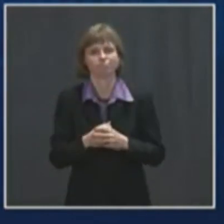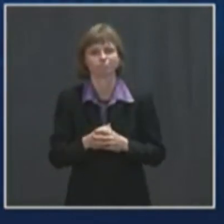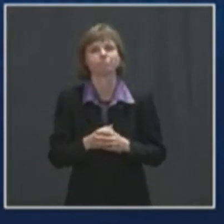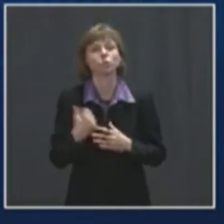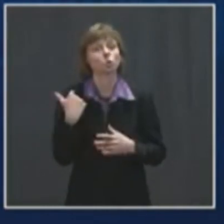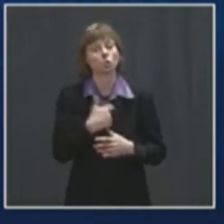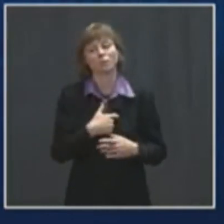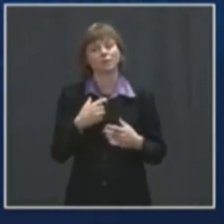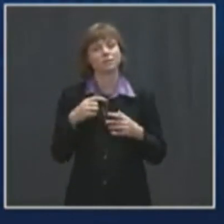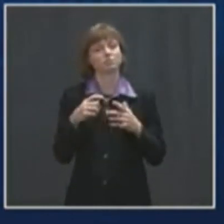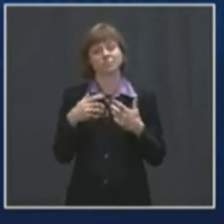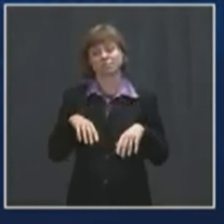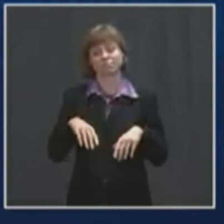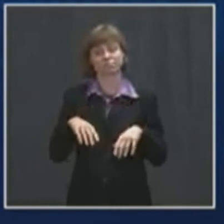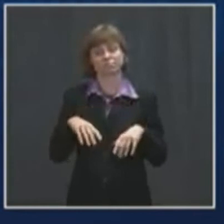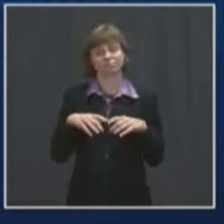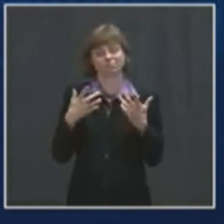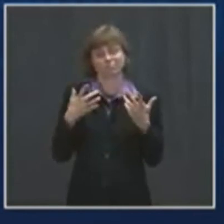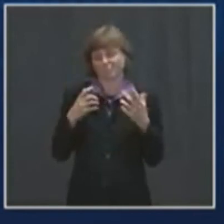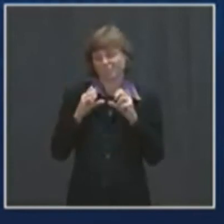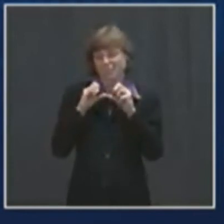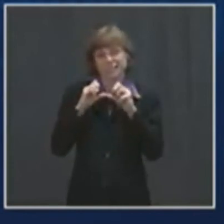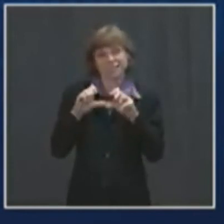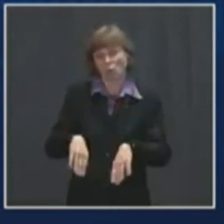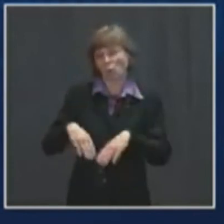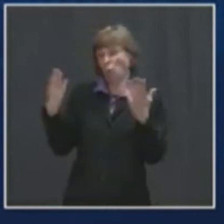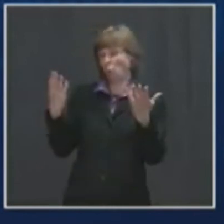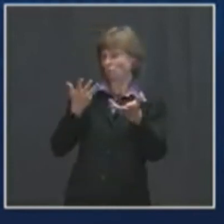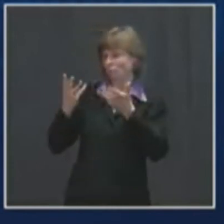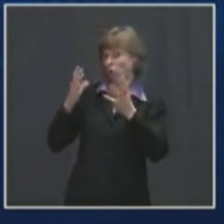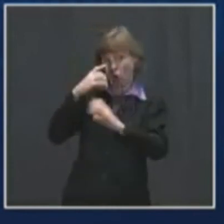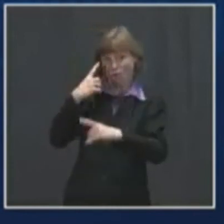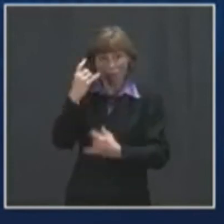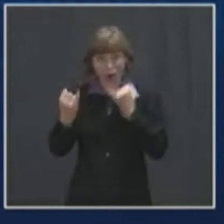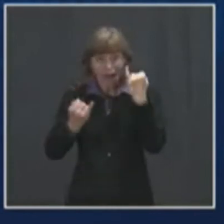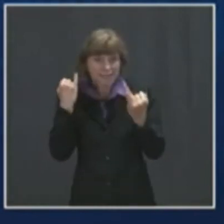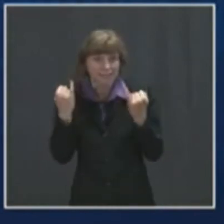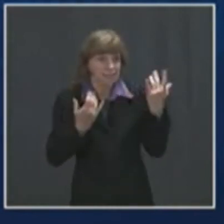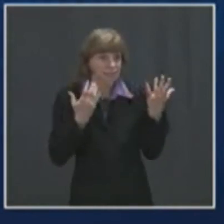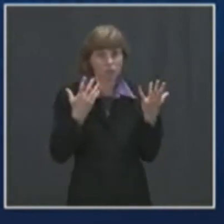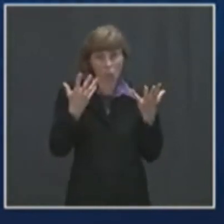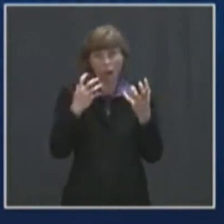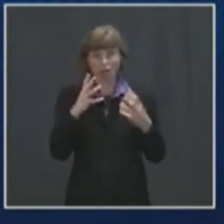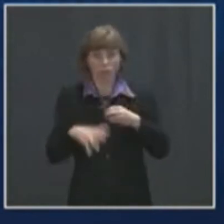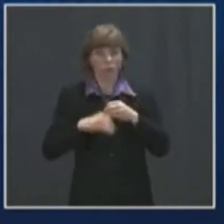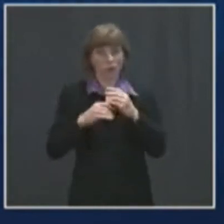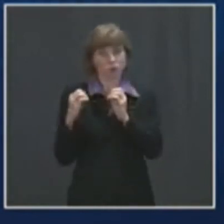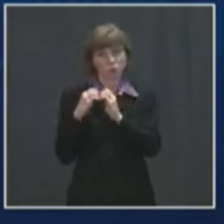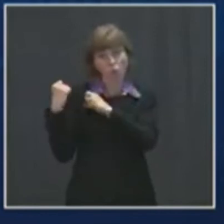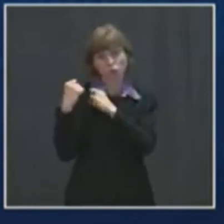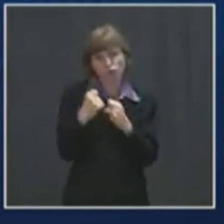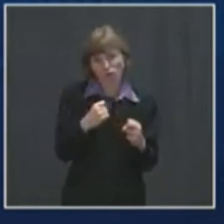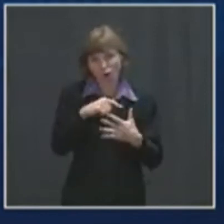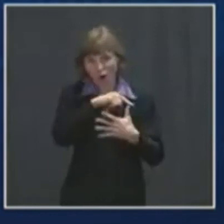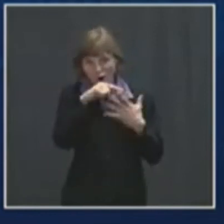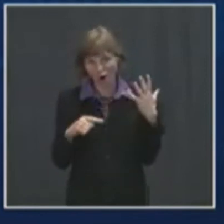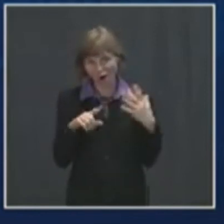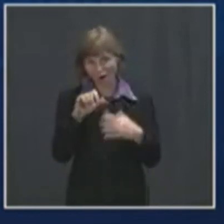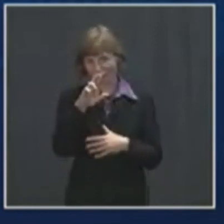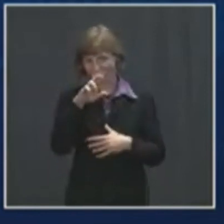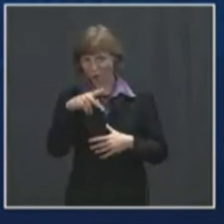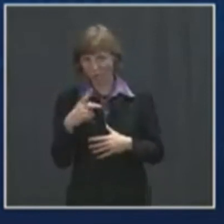open to seek ideas to make the package stronger from any Republican or other Democrats who want to bring